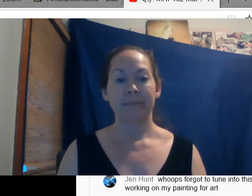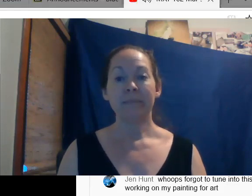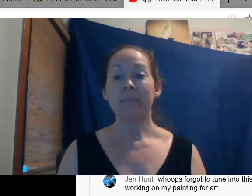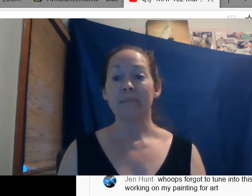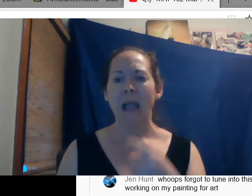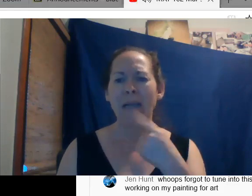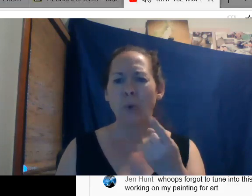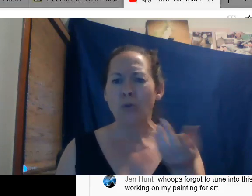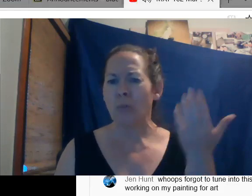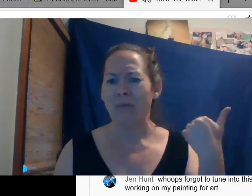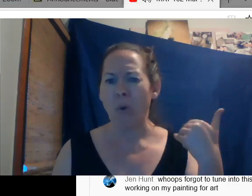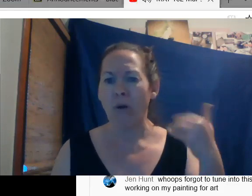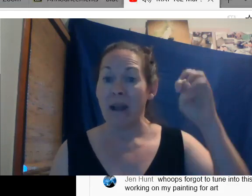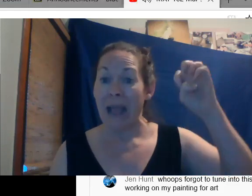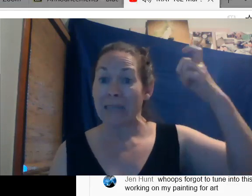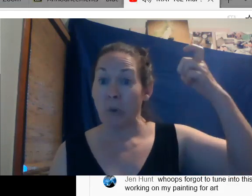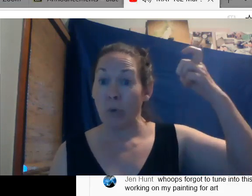degree.